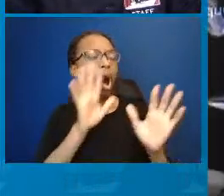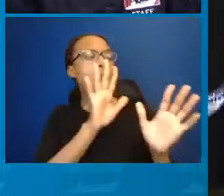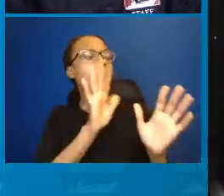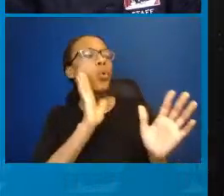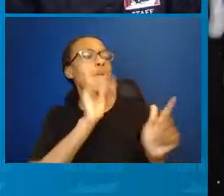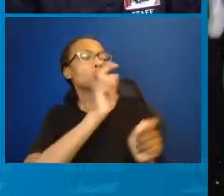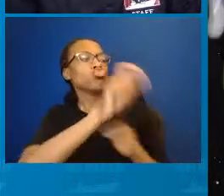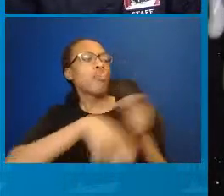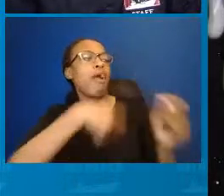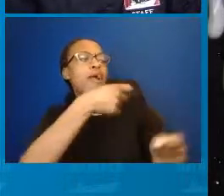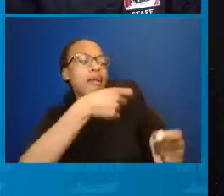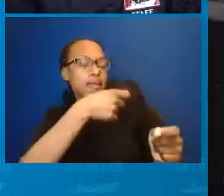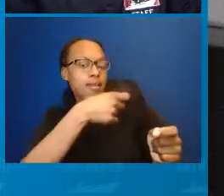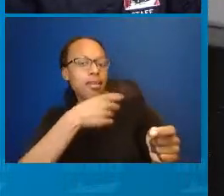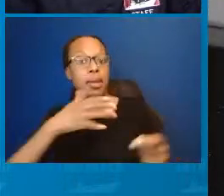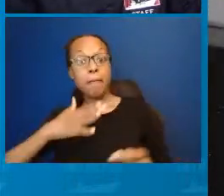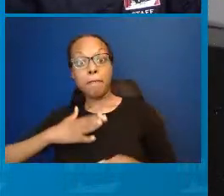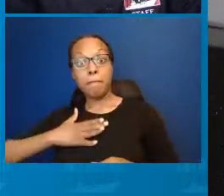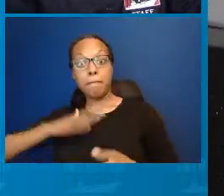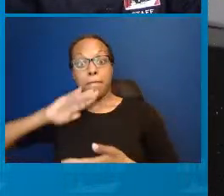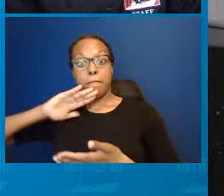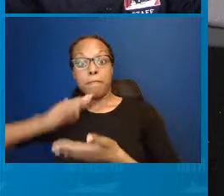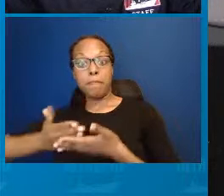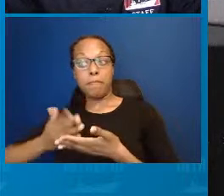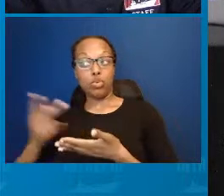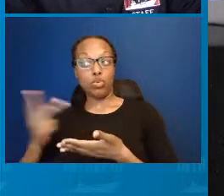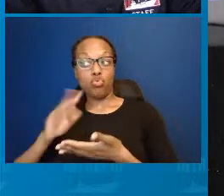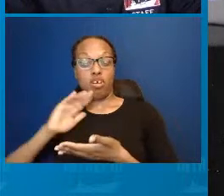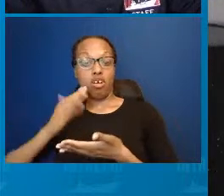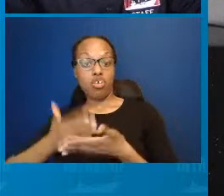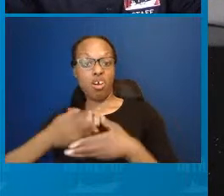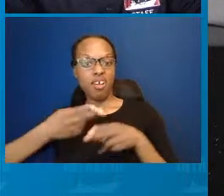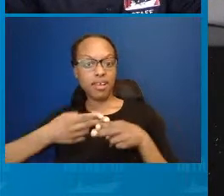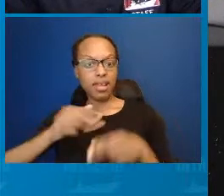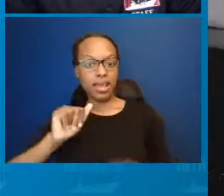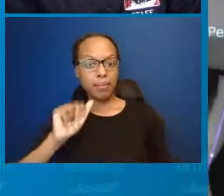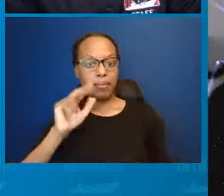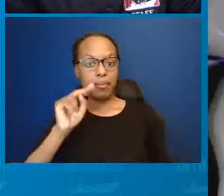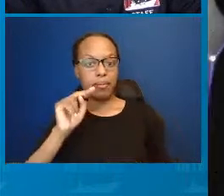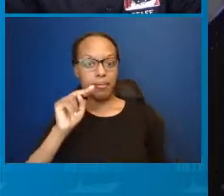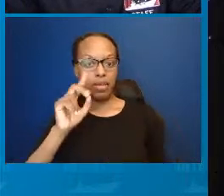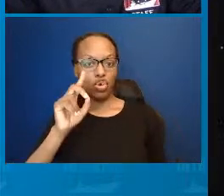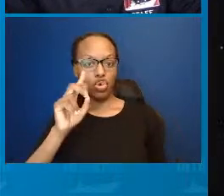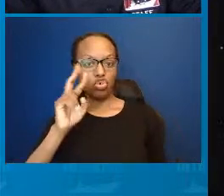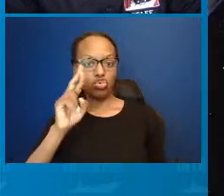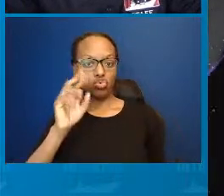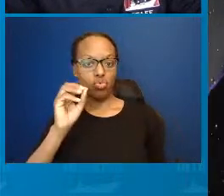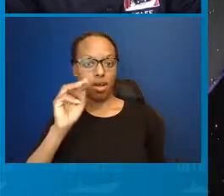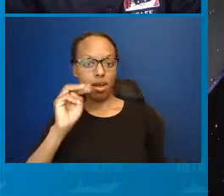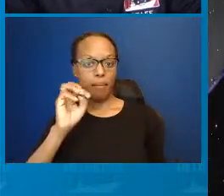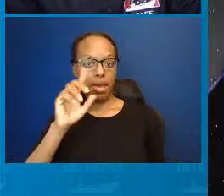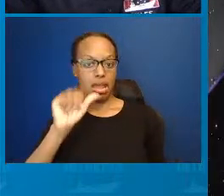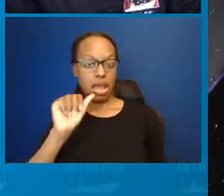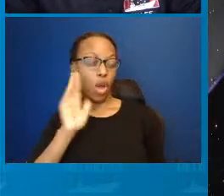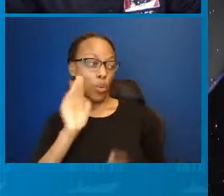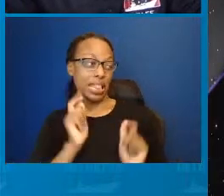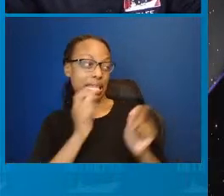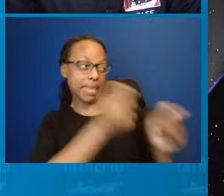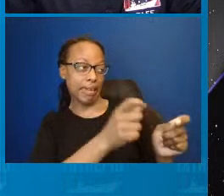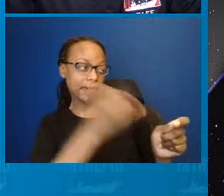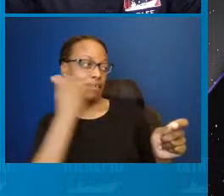They decided to offer up their daughter, Andromeda. So their Andromeda is right there. You all can see her right